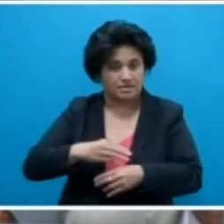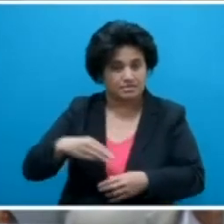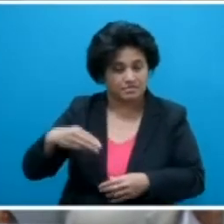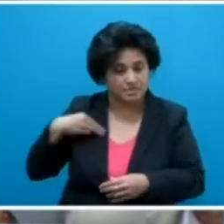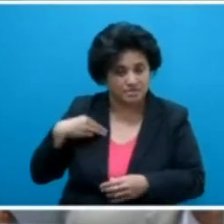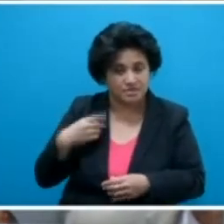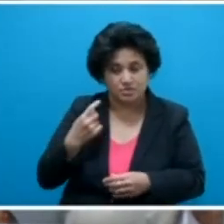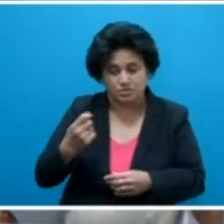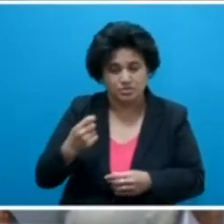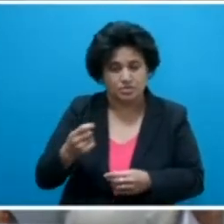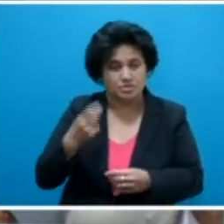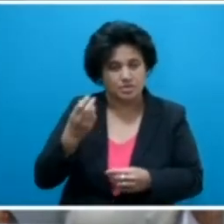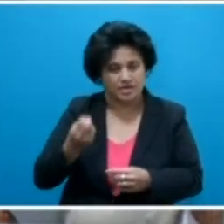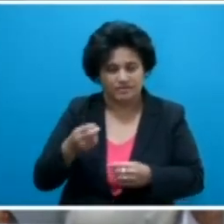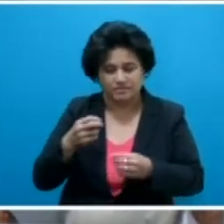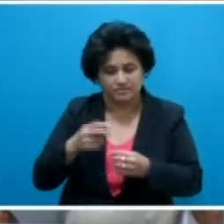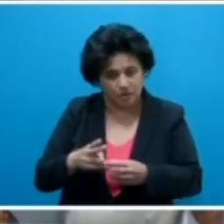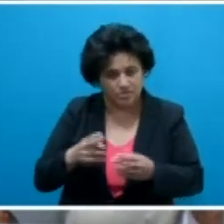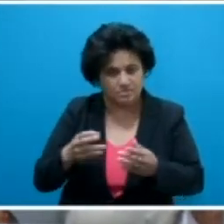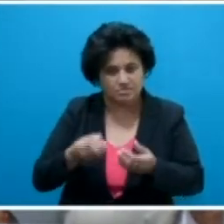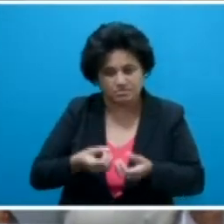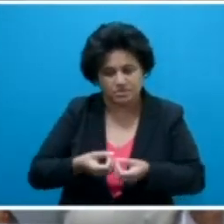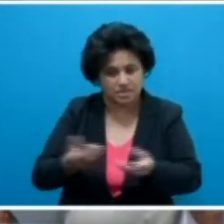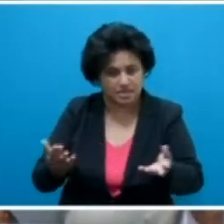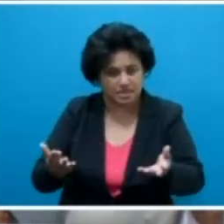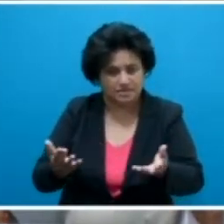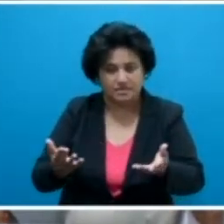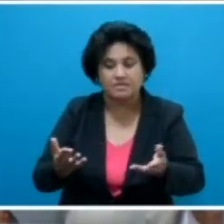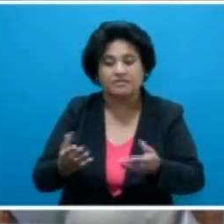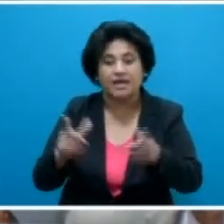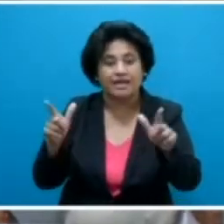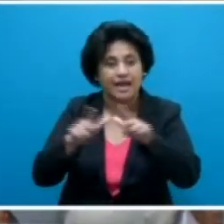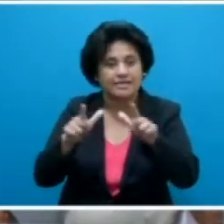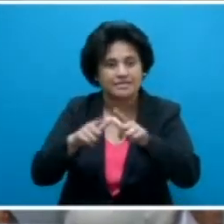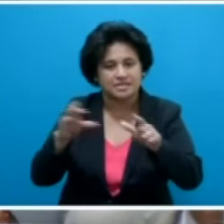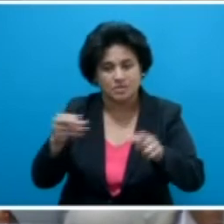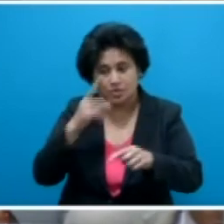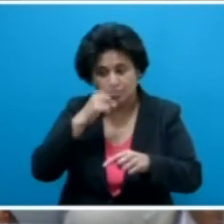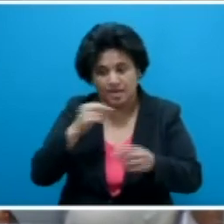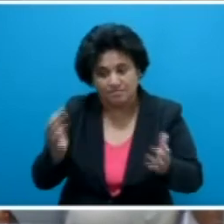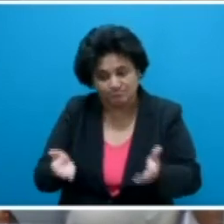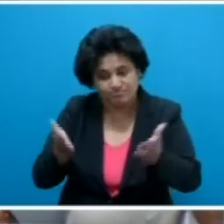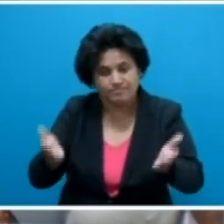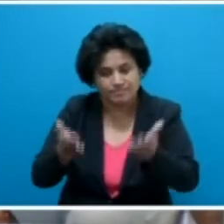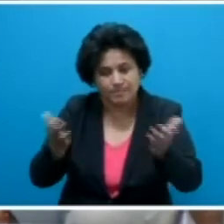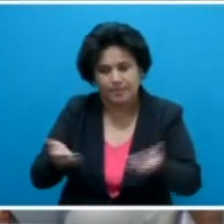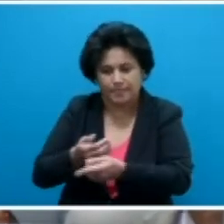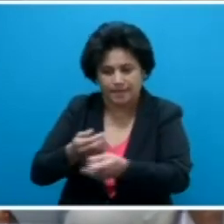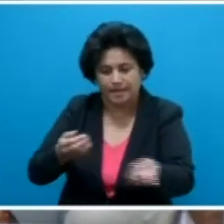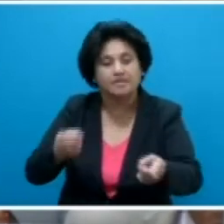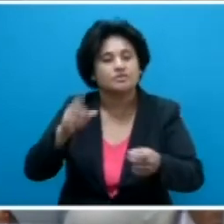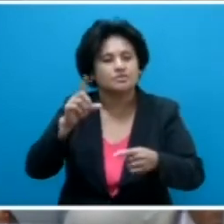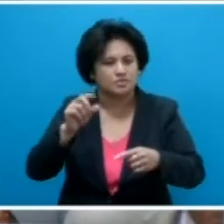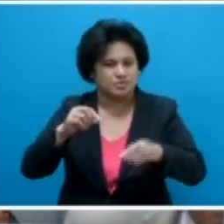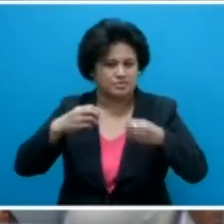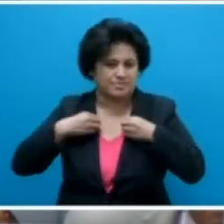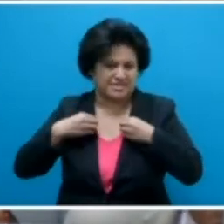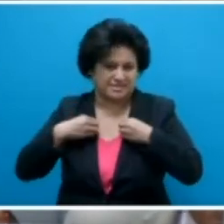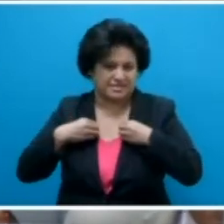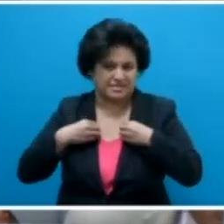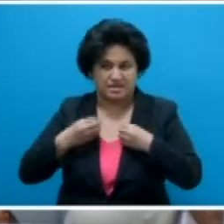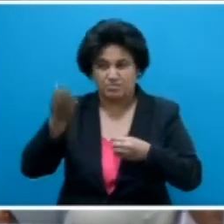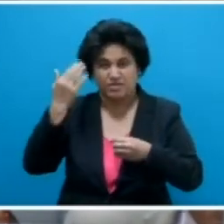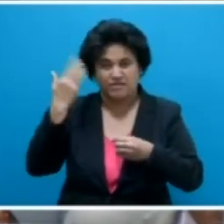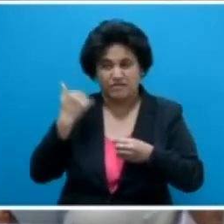for licenses to enhance the ease of doing business in the forestry sector, where licenses used to take months and